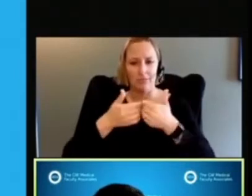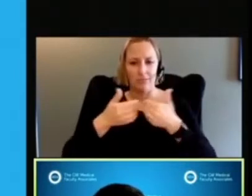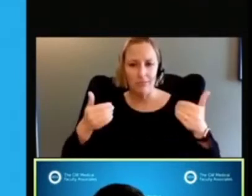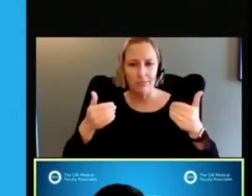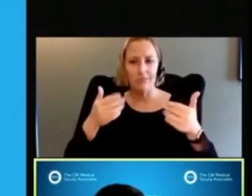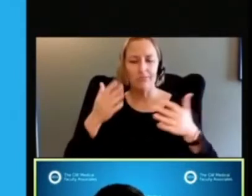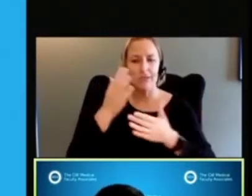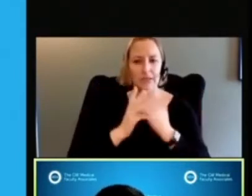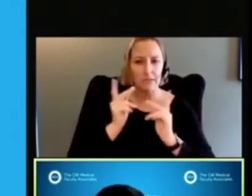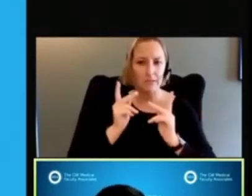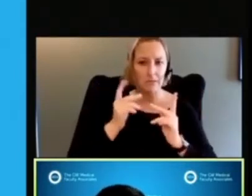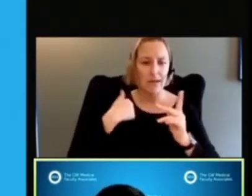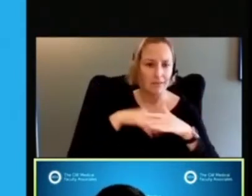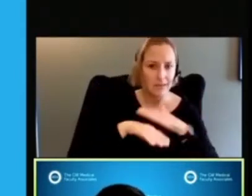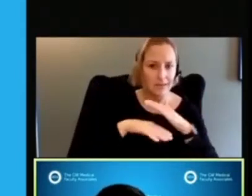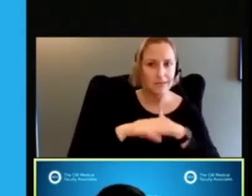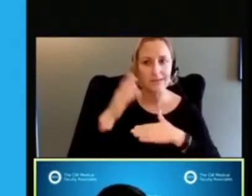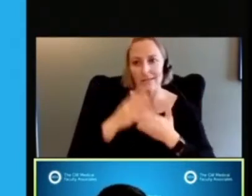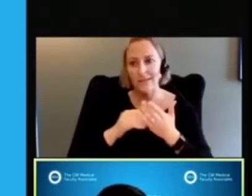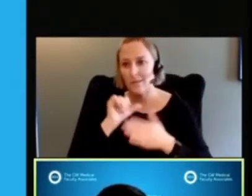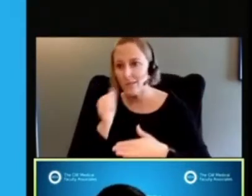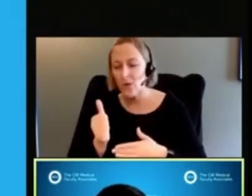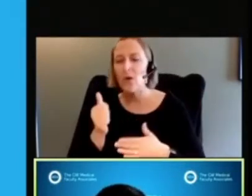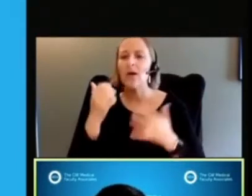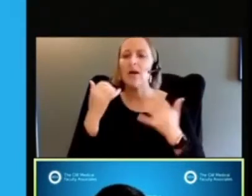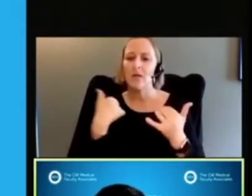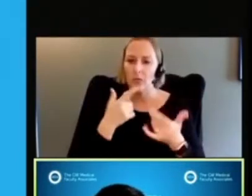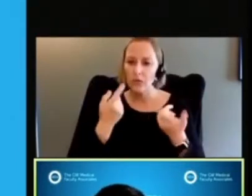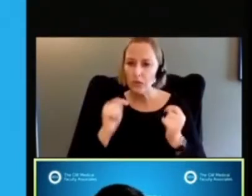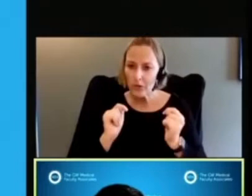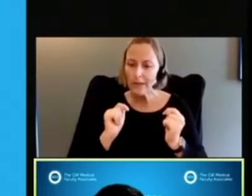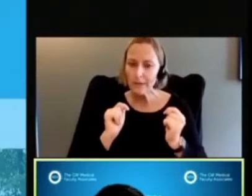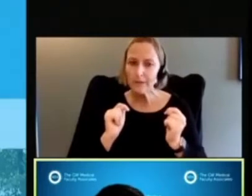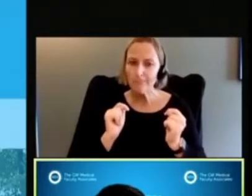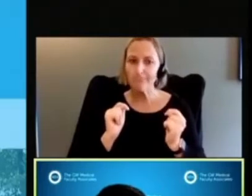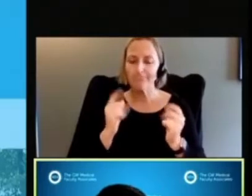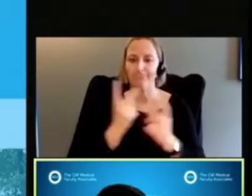some of these challenges. Next slide, please.